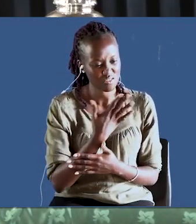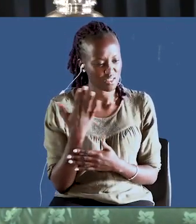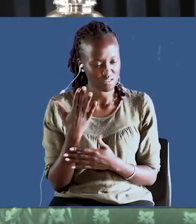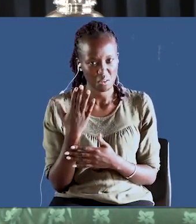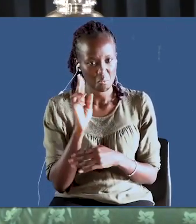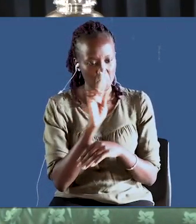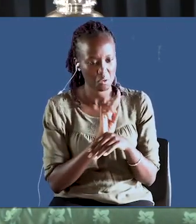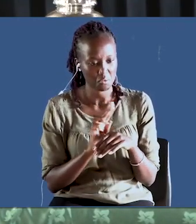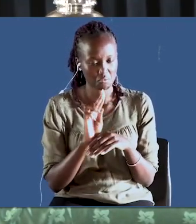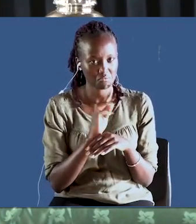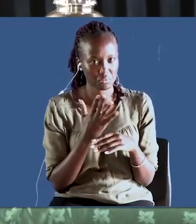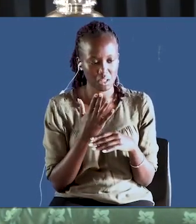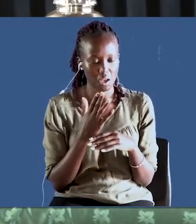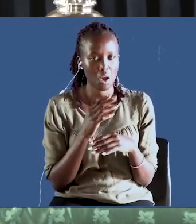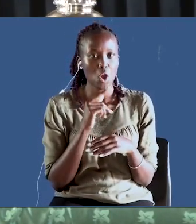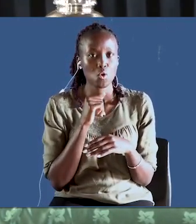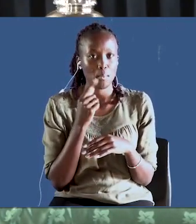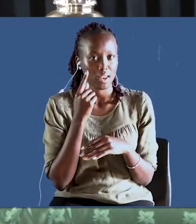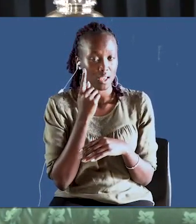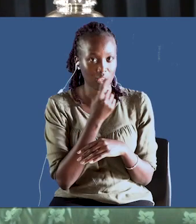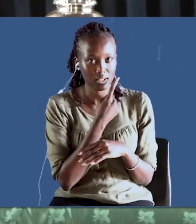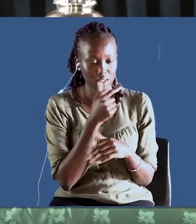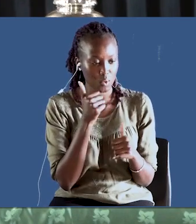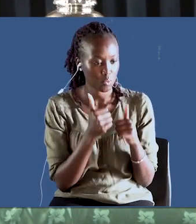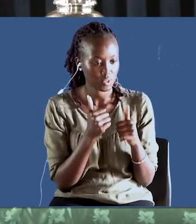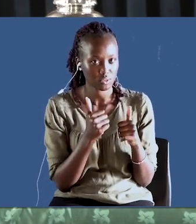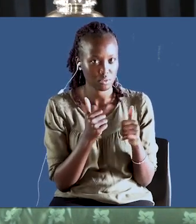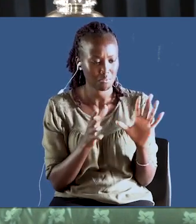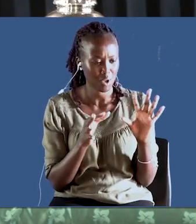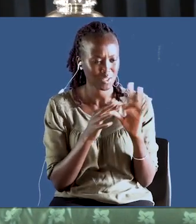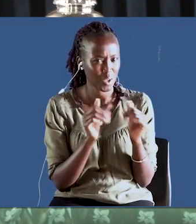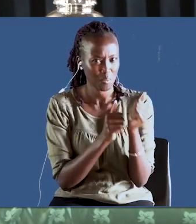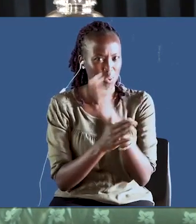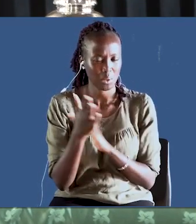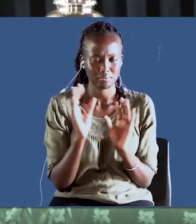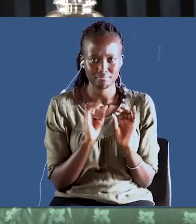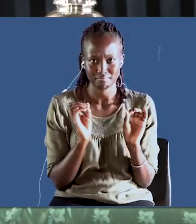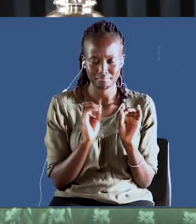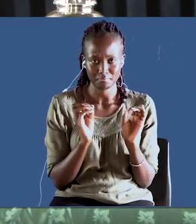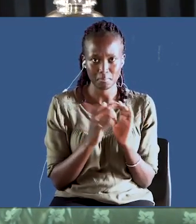see with their human eyes, which were completely out of touch with what God wanted.